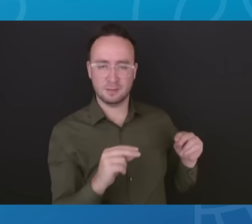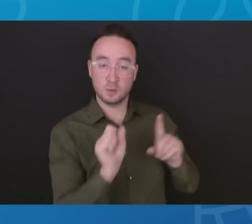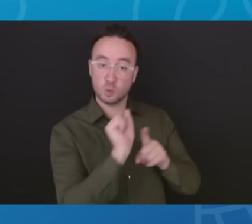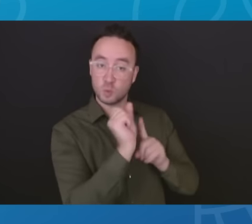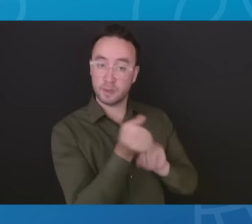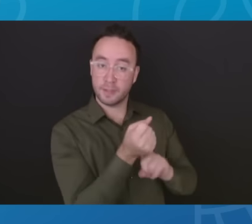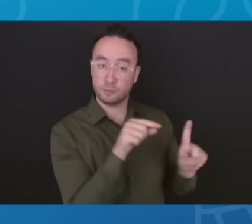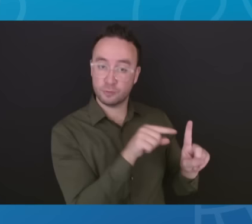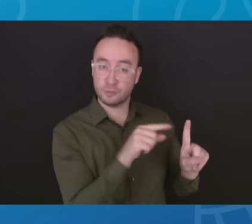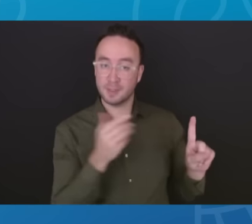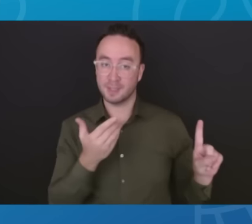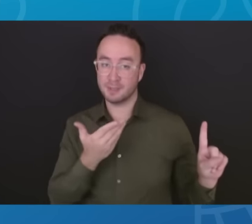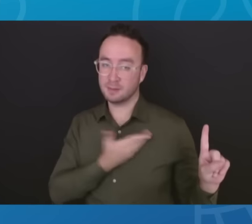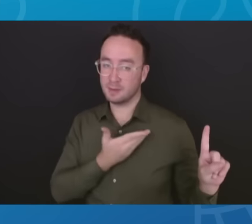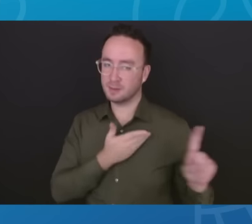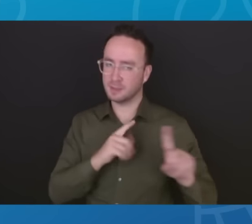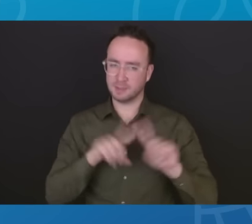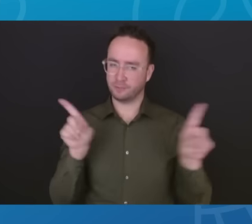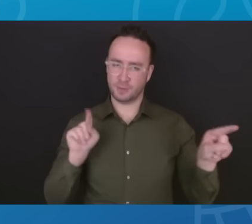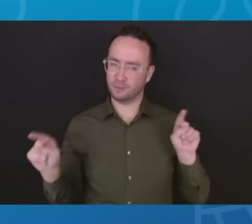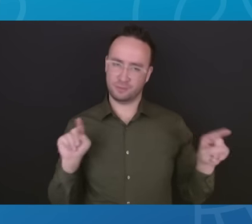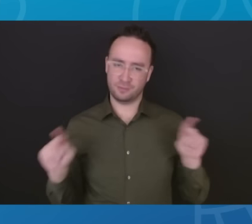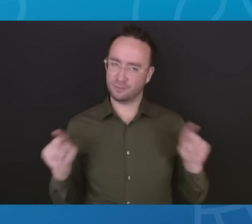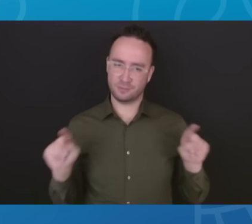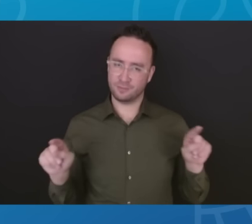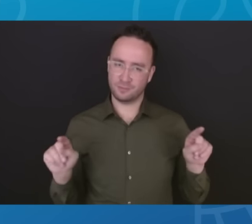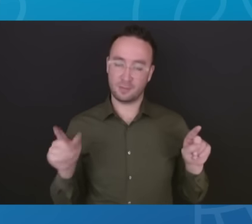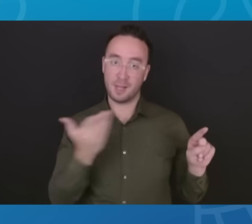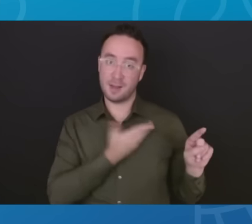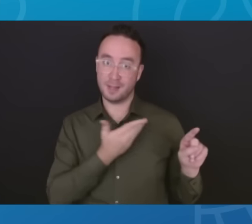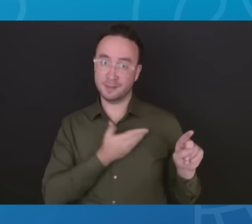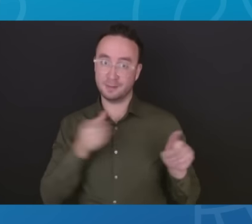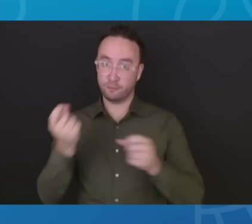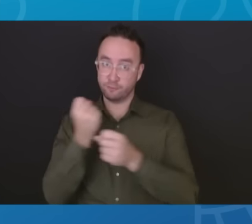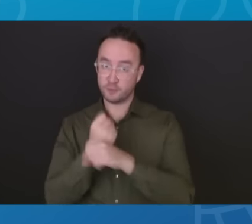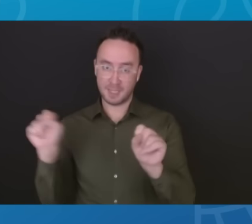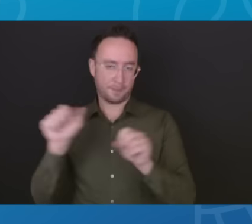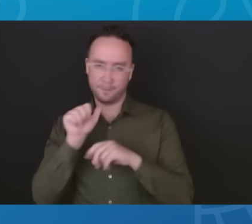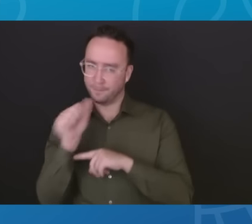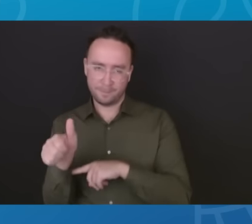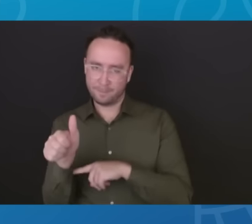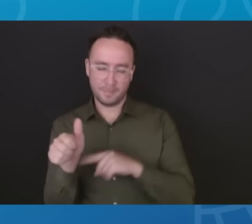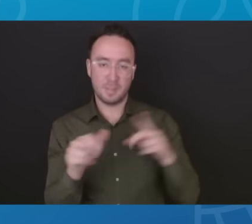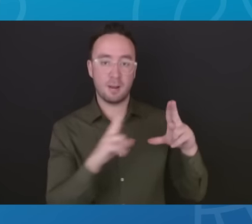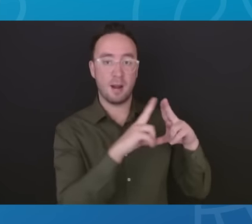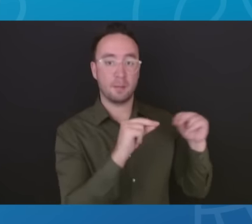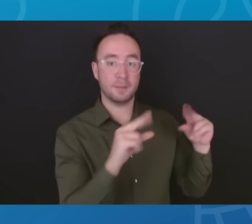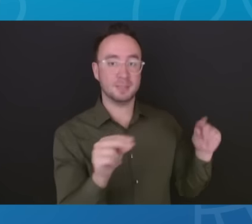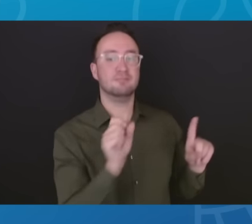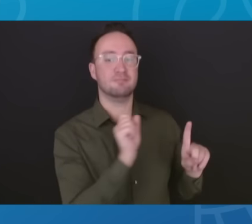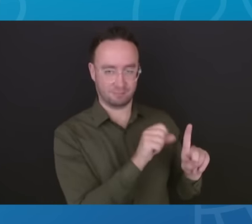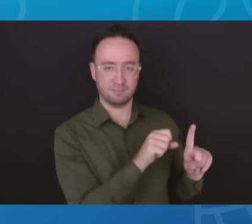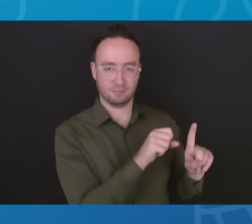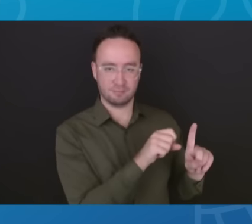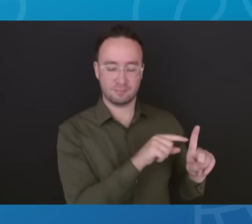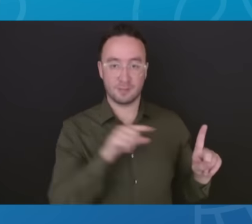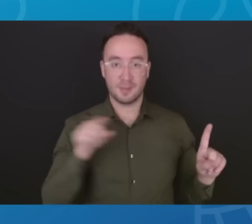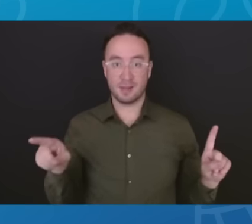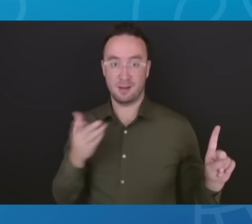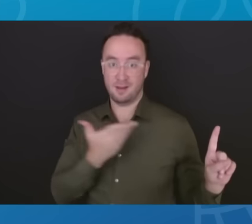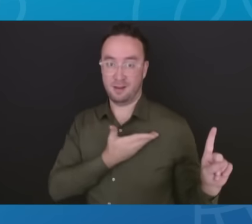is was ruled by a terrorist organization. Lebanon is ruled by a government, an imperfect government in many ways,